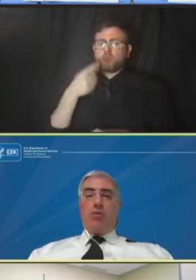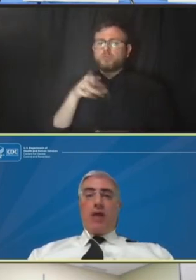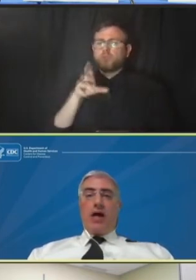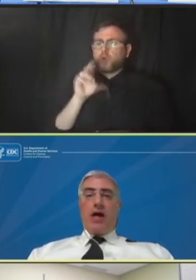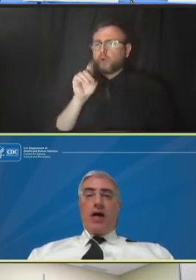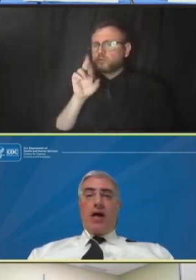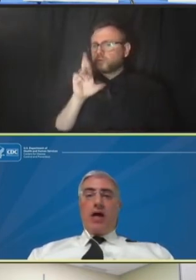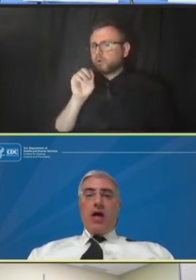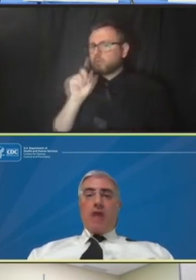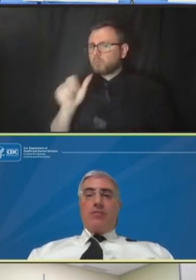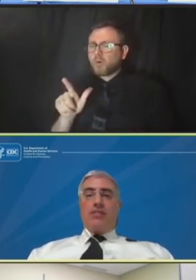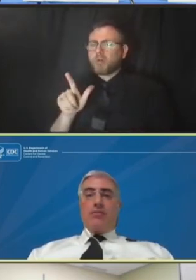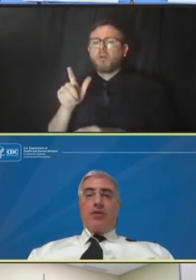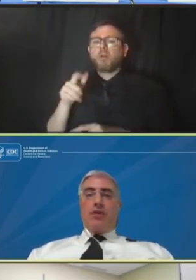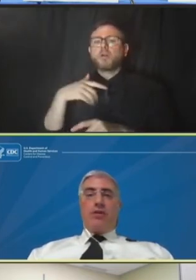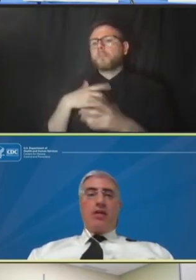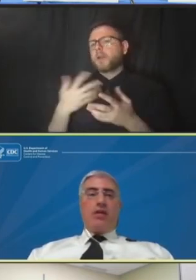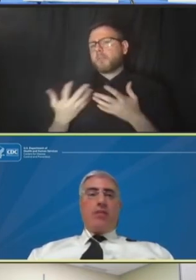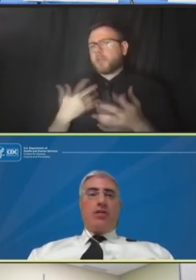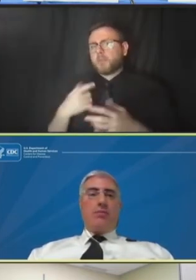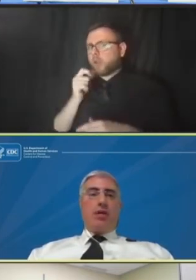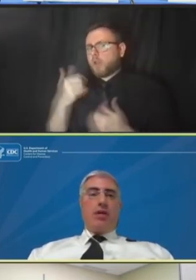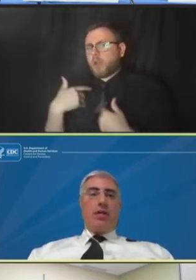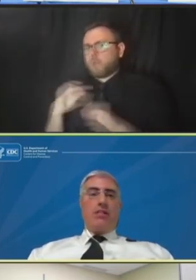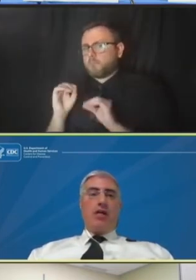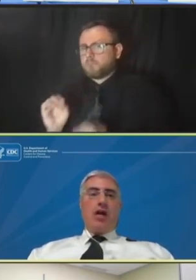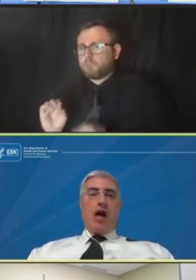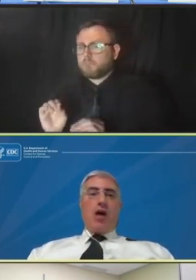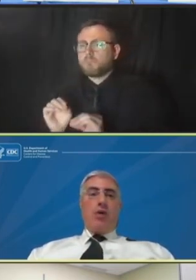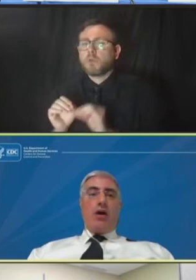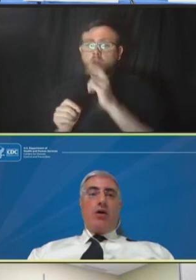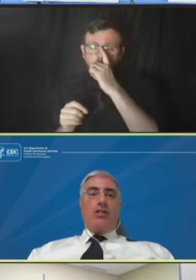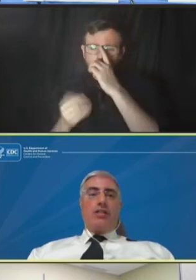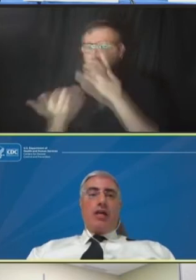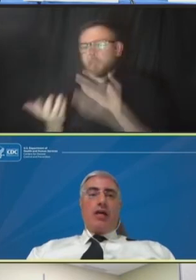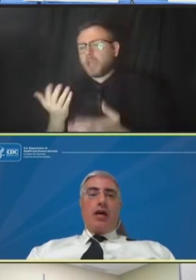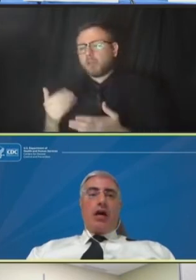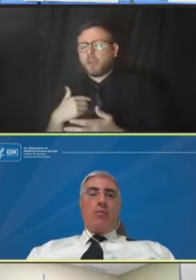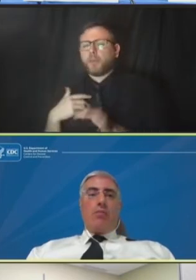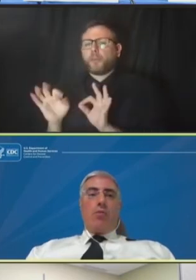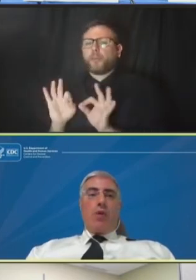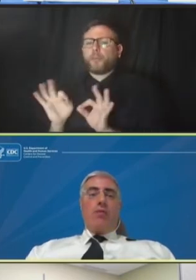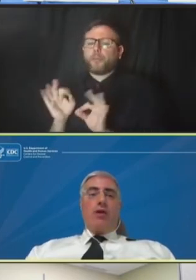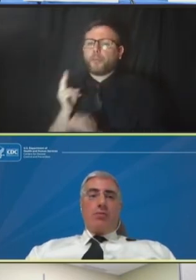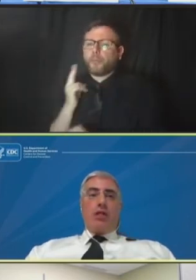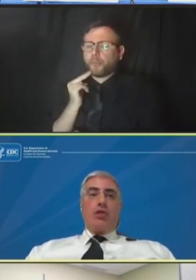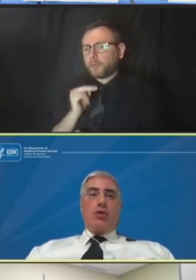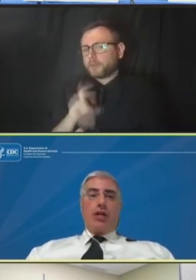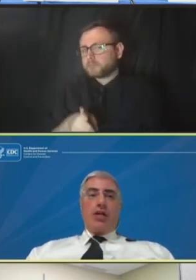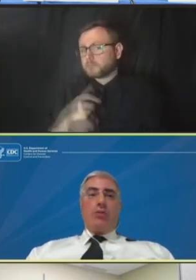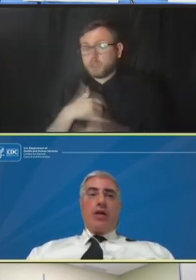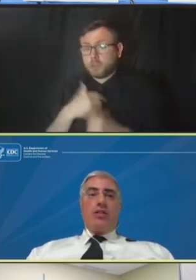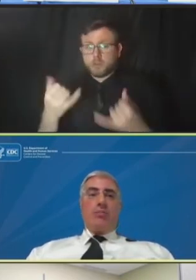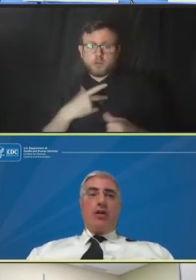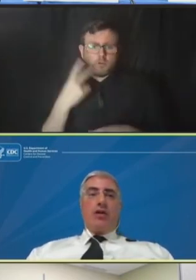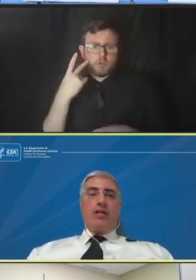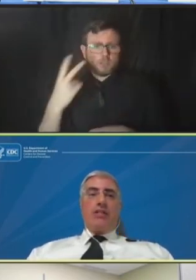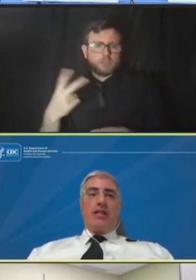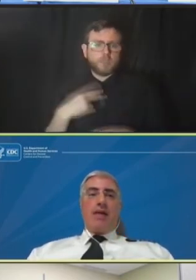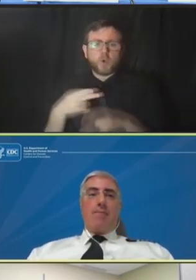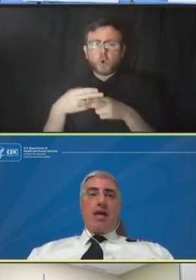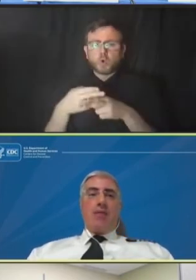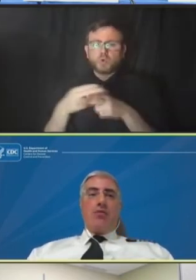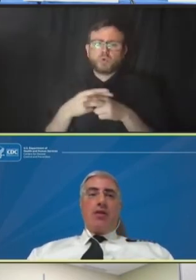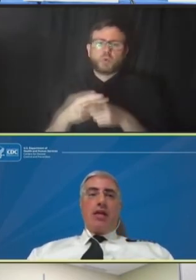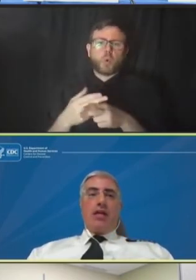more mild. Similarly, with incubation periods, we are seeing what appear to be shorter incubation periods, and